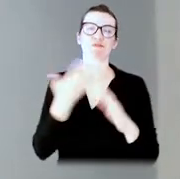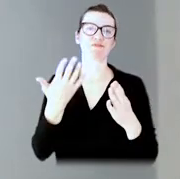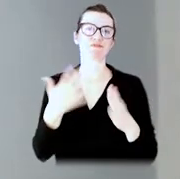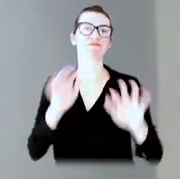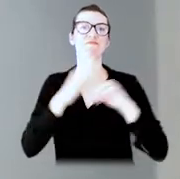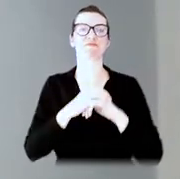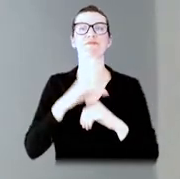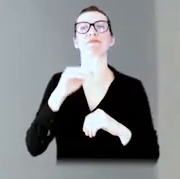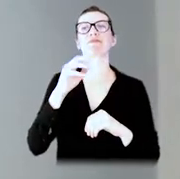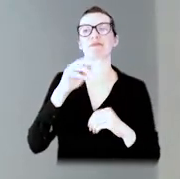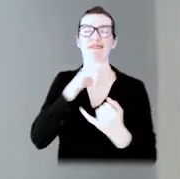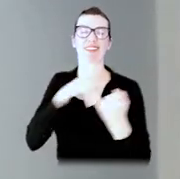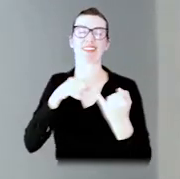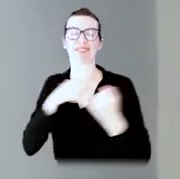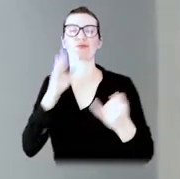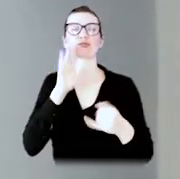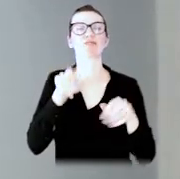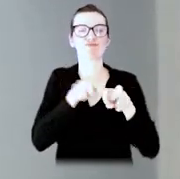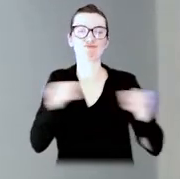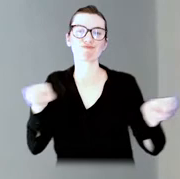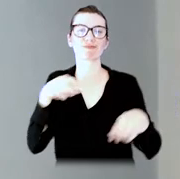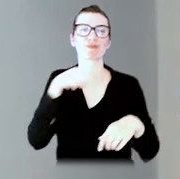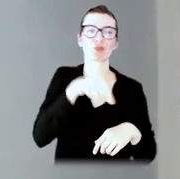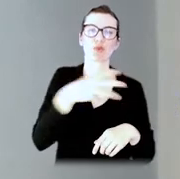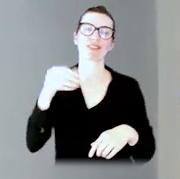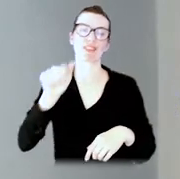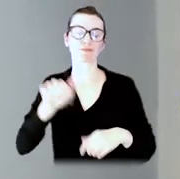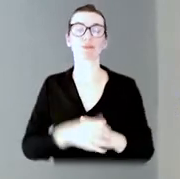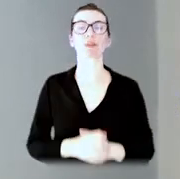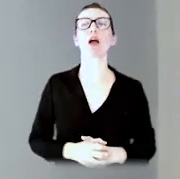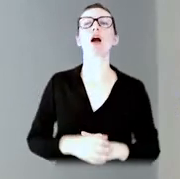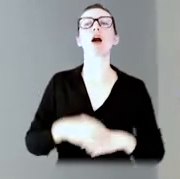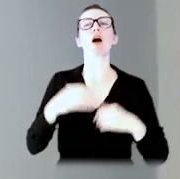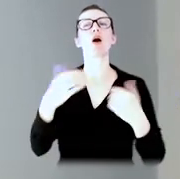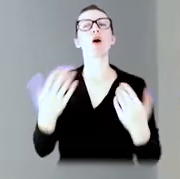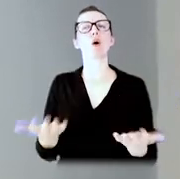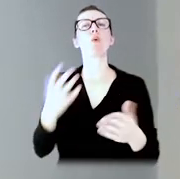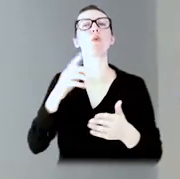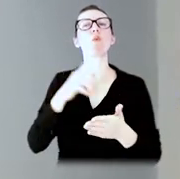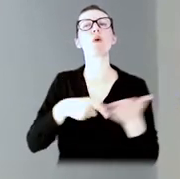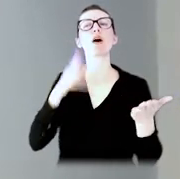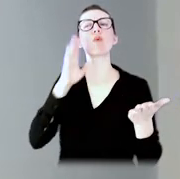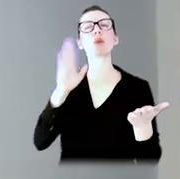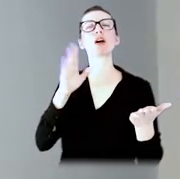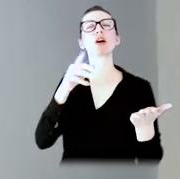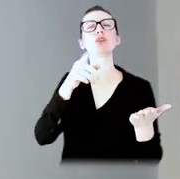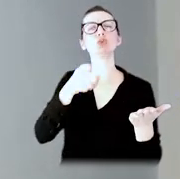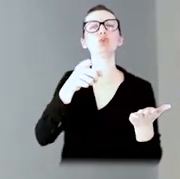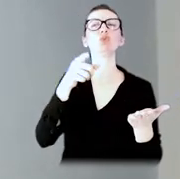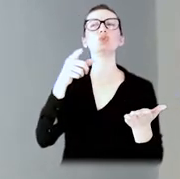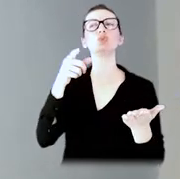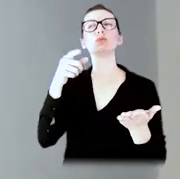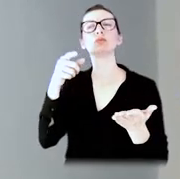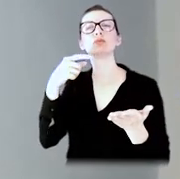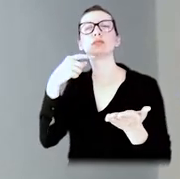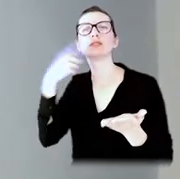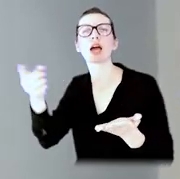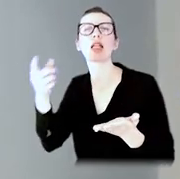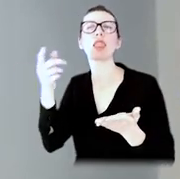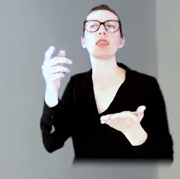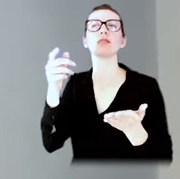for Q&A is just, what would you tell people who are hard of hearing and thinking about getting a hearing